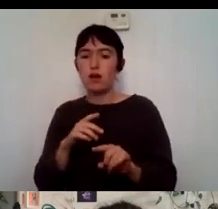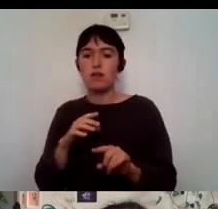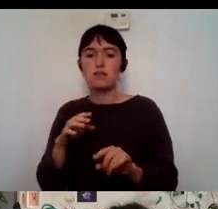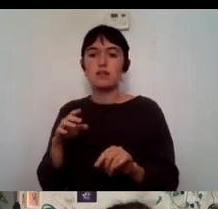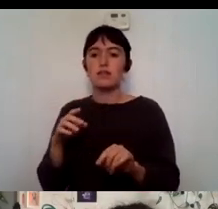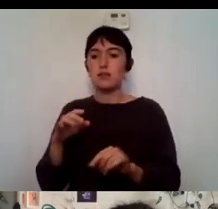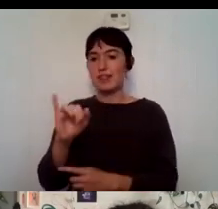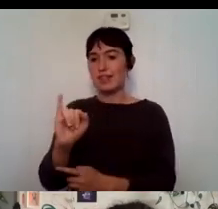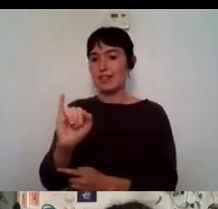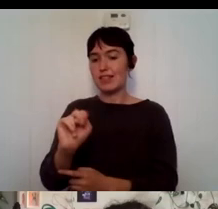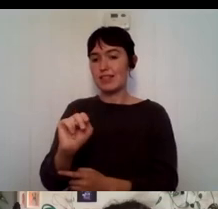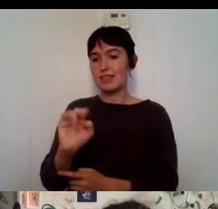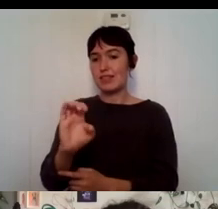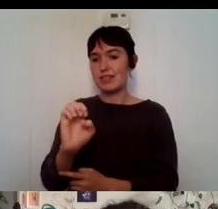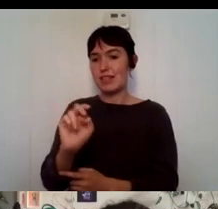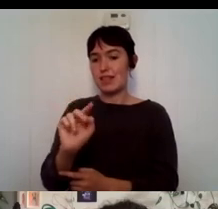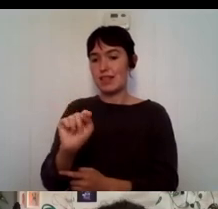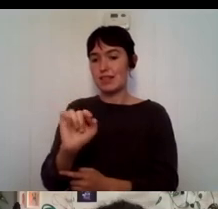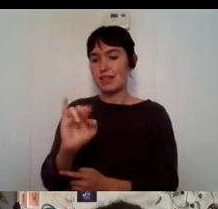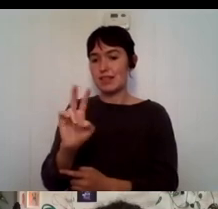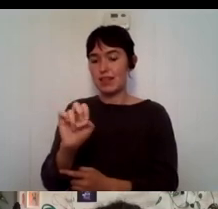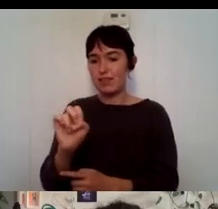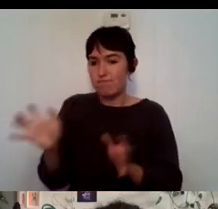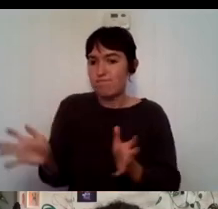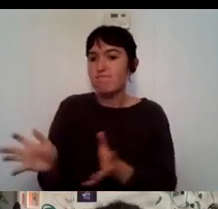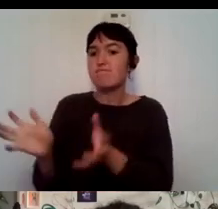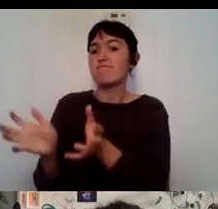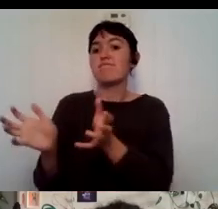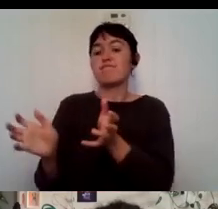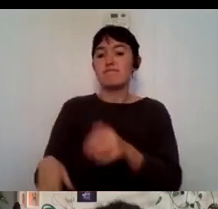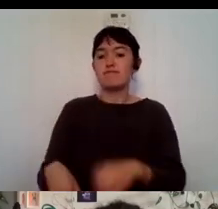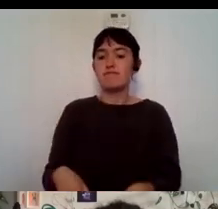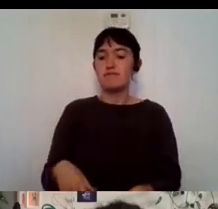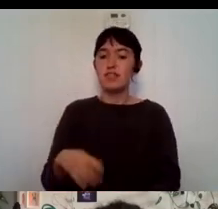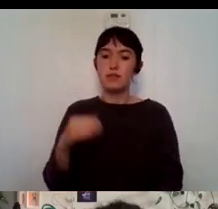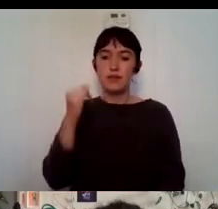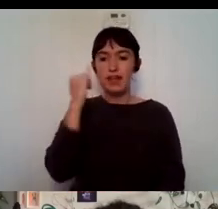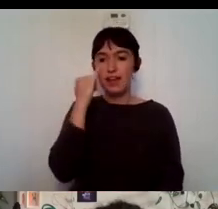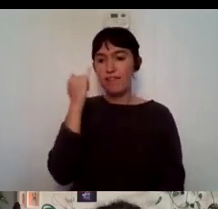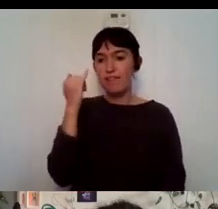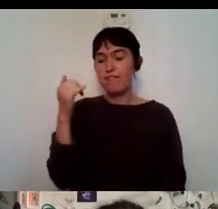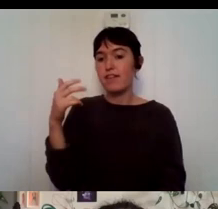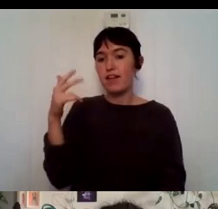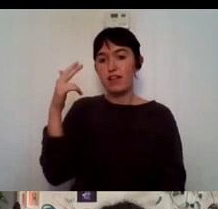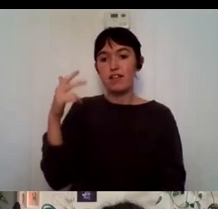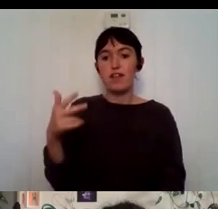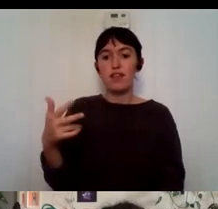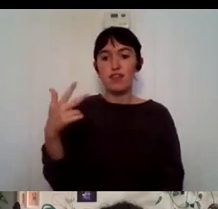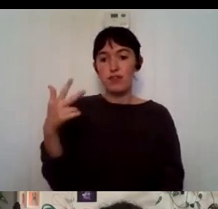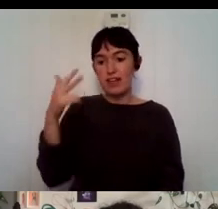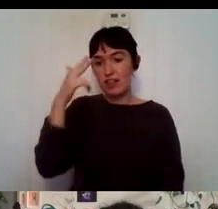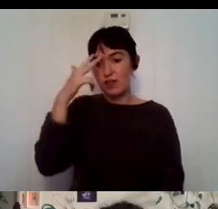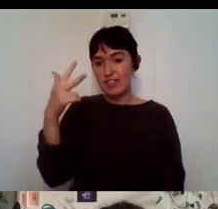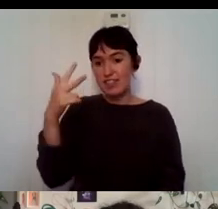for example. So, you know, you're going to get 3 cents if you do this right. You're going to have 3 cents taken away if you get this